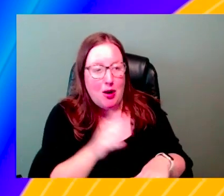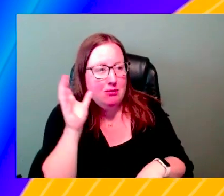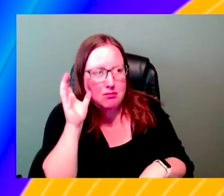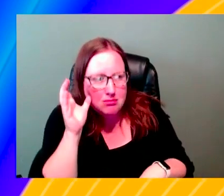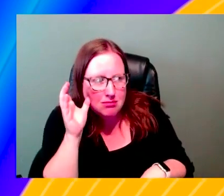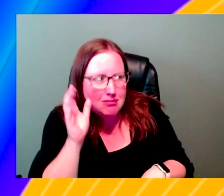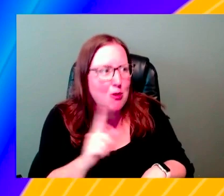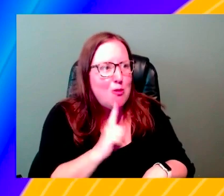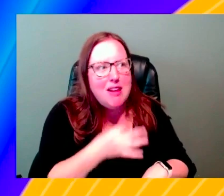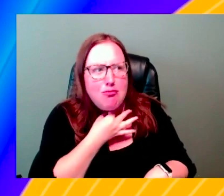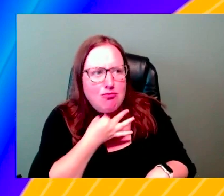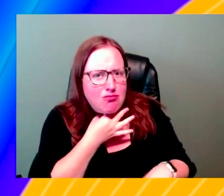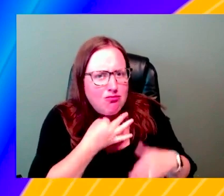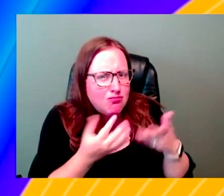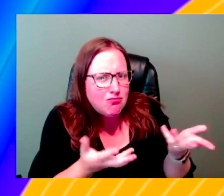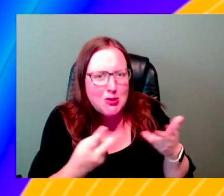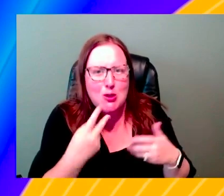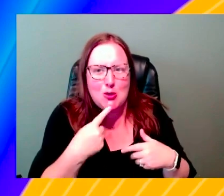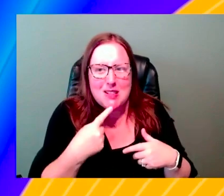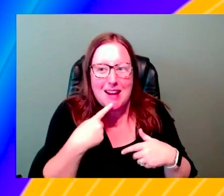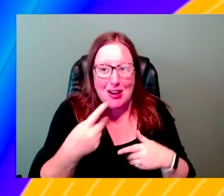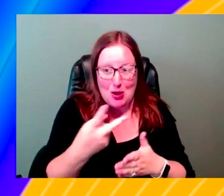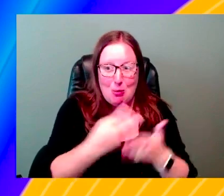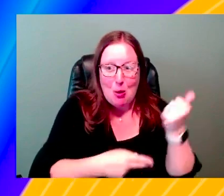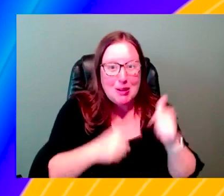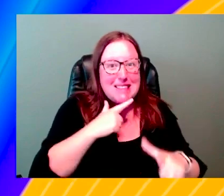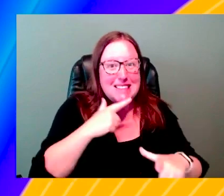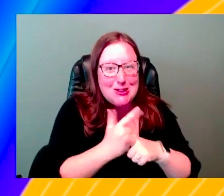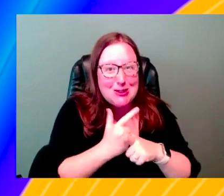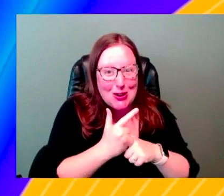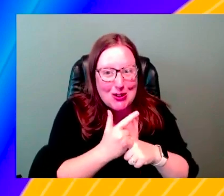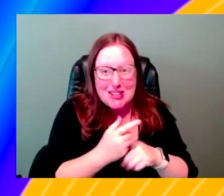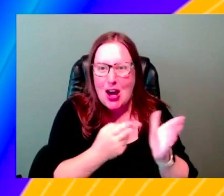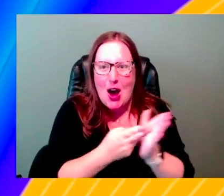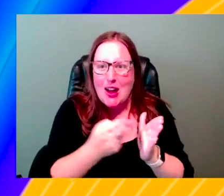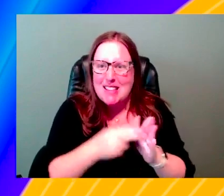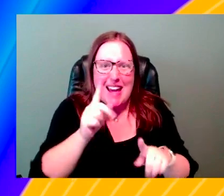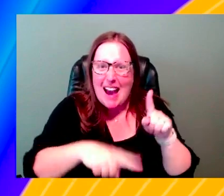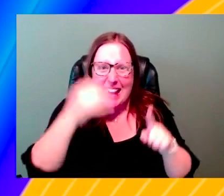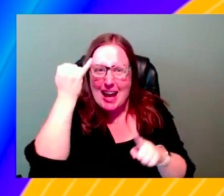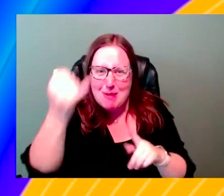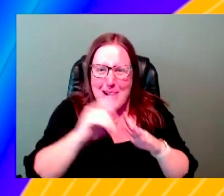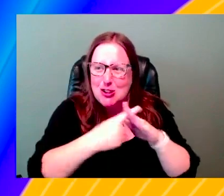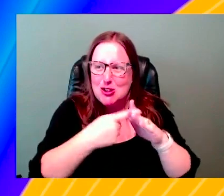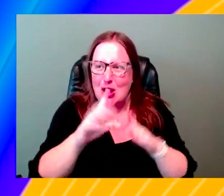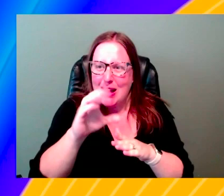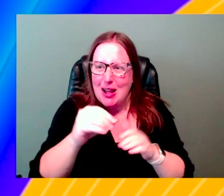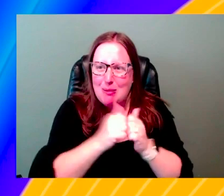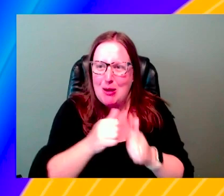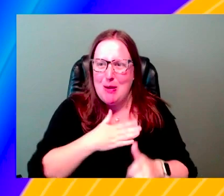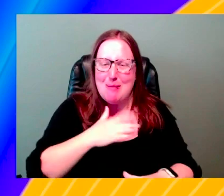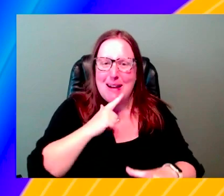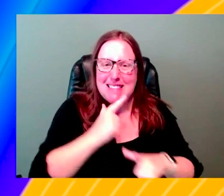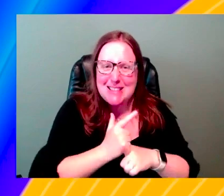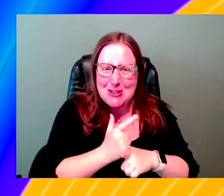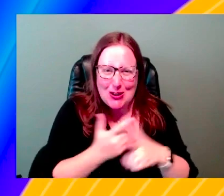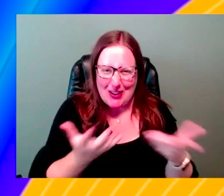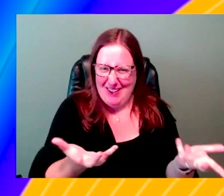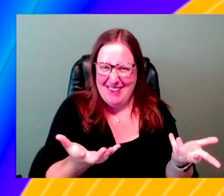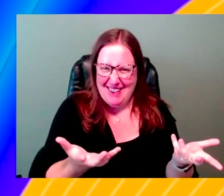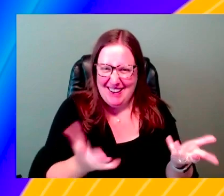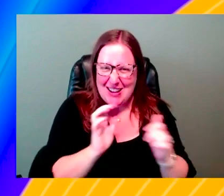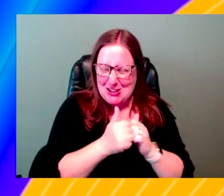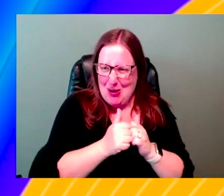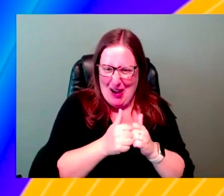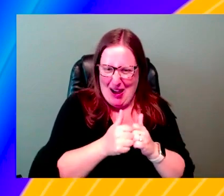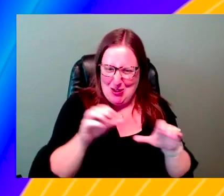saying that you're both sisters, and I honestly could never imagine starting a company with my sisters. So, I mean, how did you both like do it? That